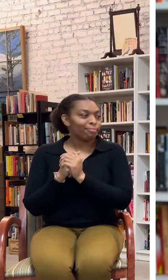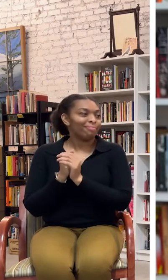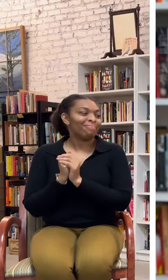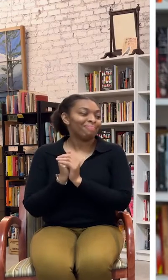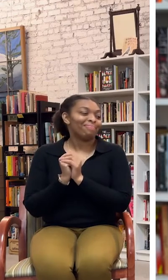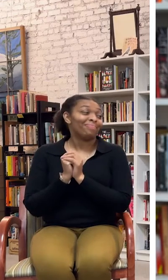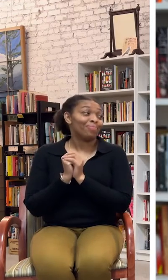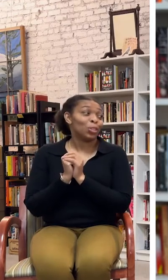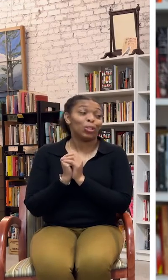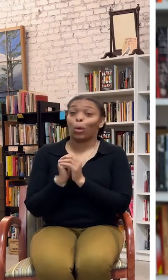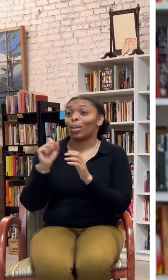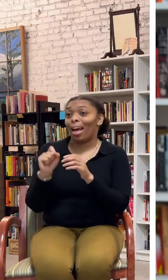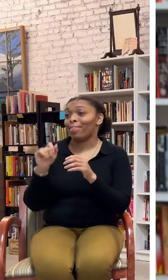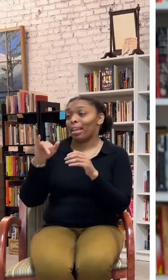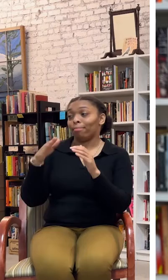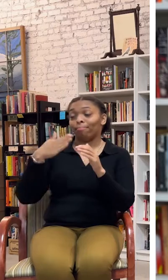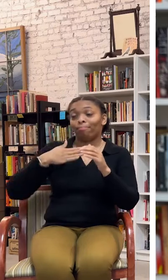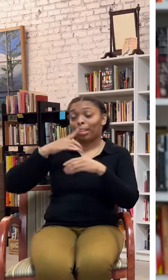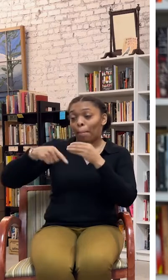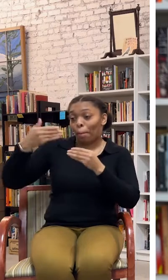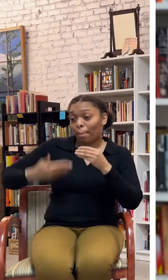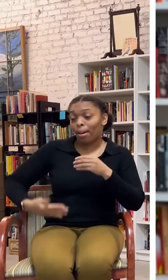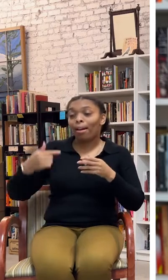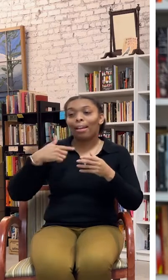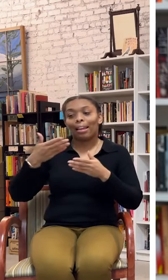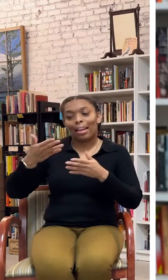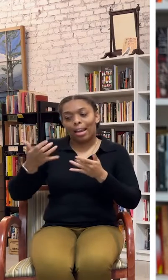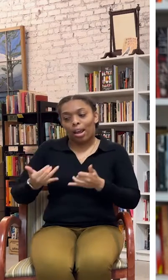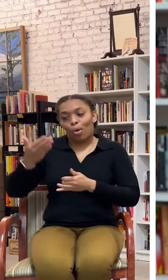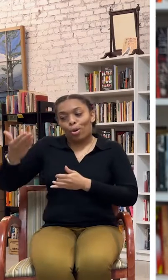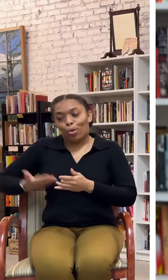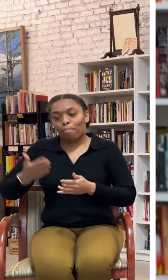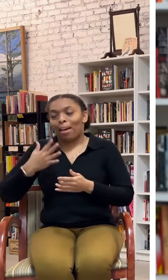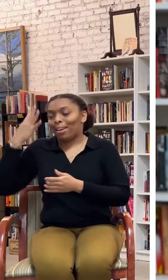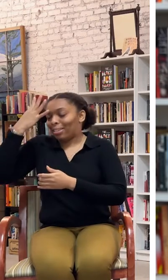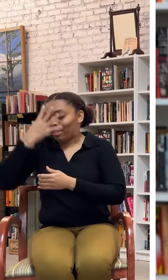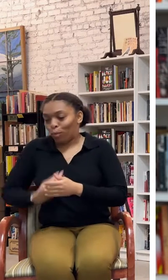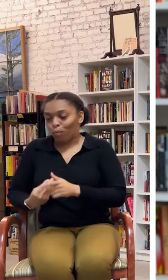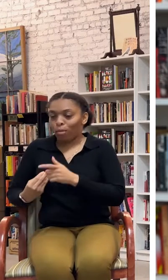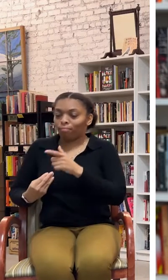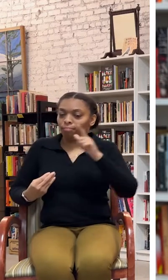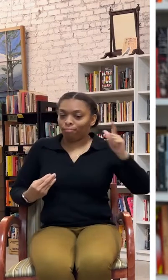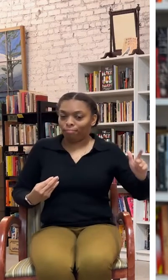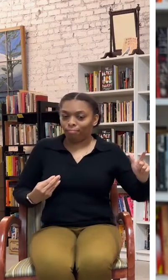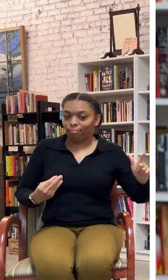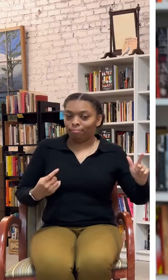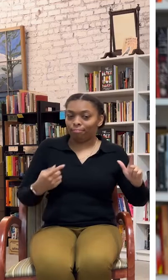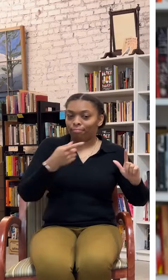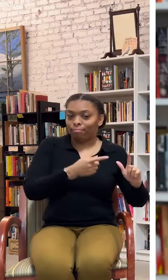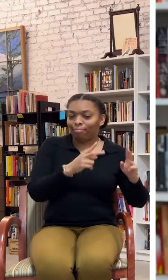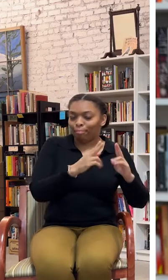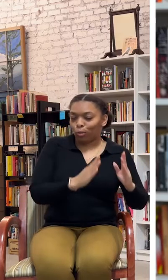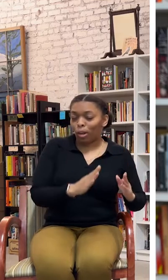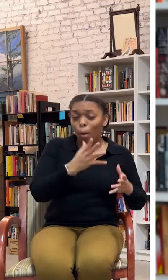Yes, so that is a little bit about me. And I want to introduce my lovely, lovely, lovely, lovely person to my left, Magogodi. I want you to